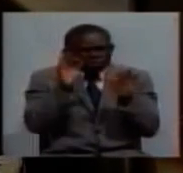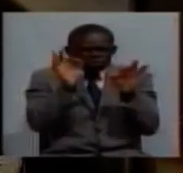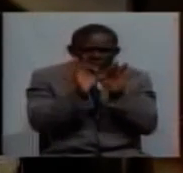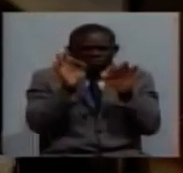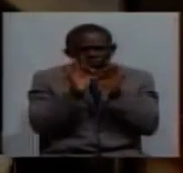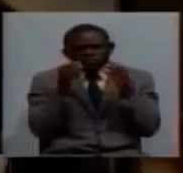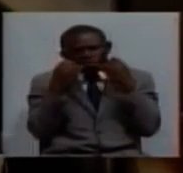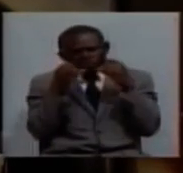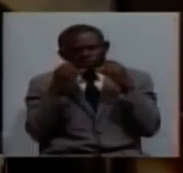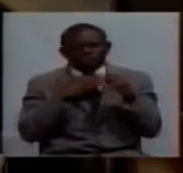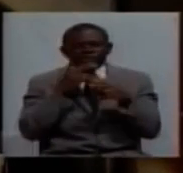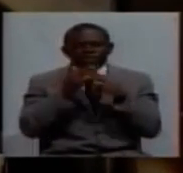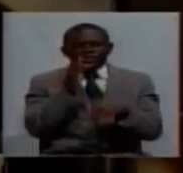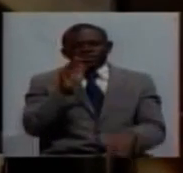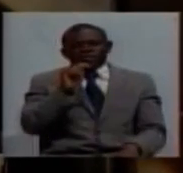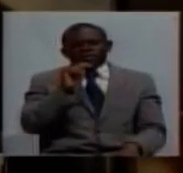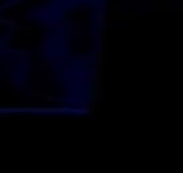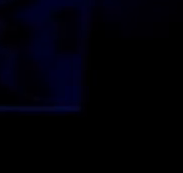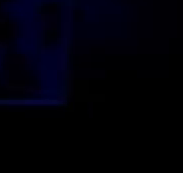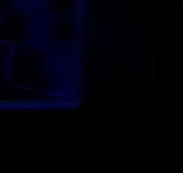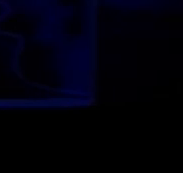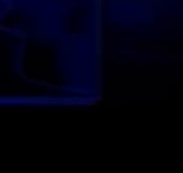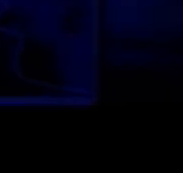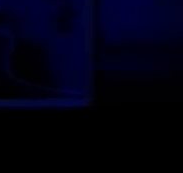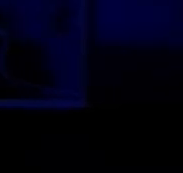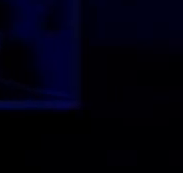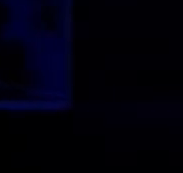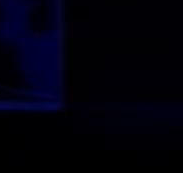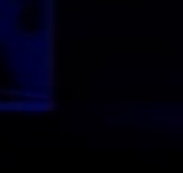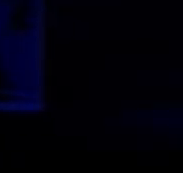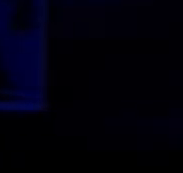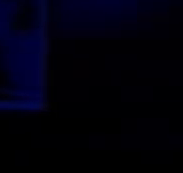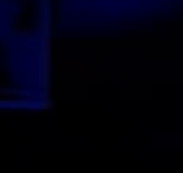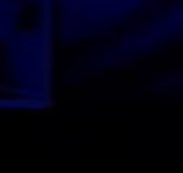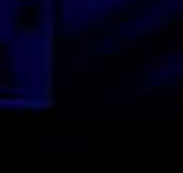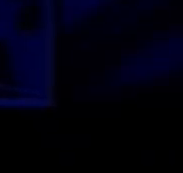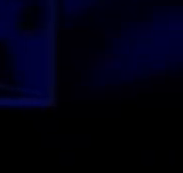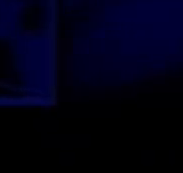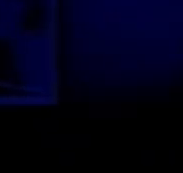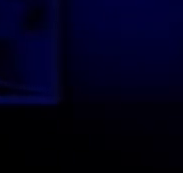information. I'm Franklin Tembo Jr. Goodbye.